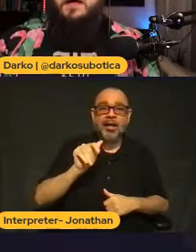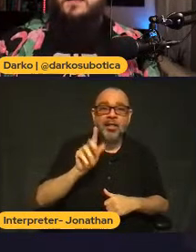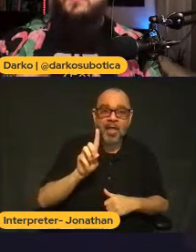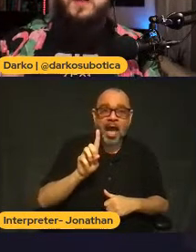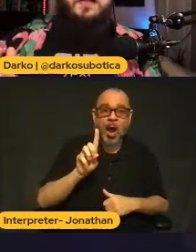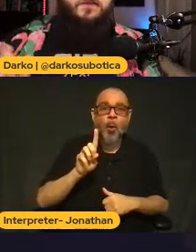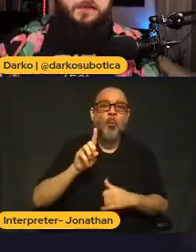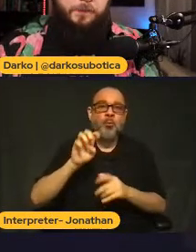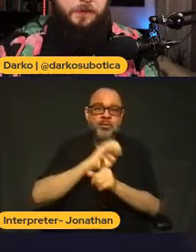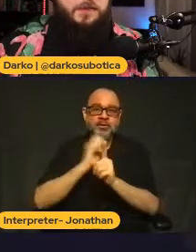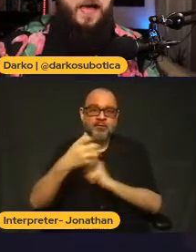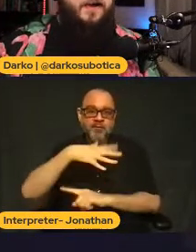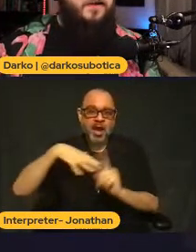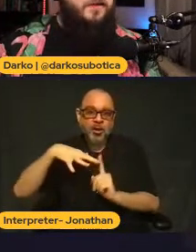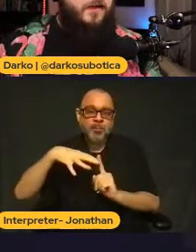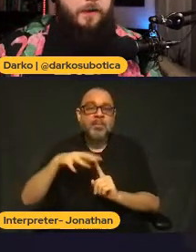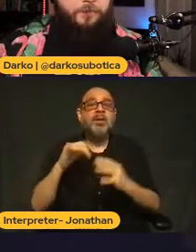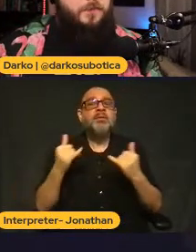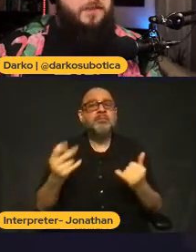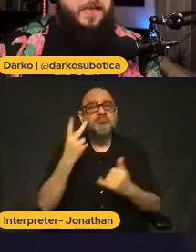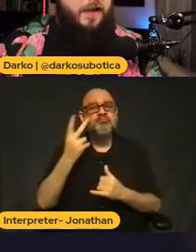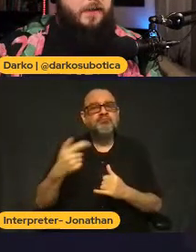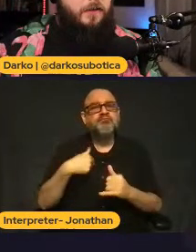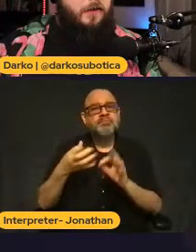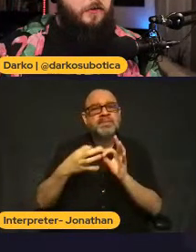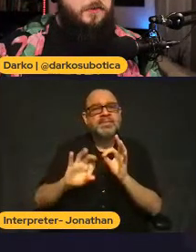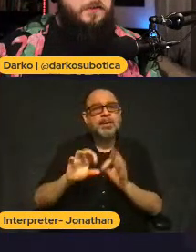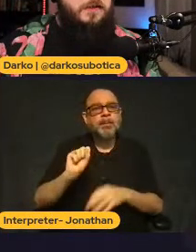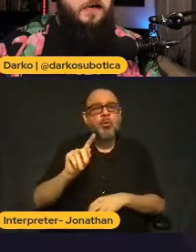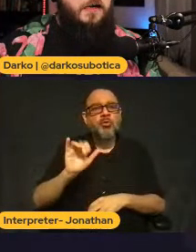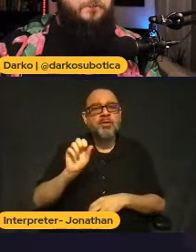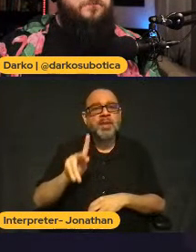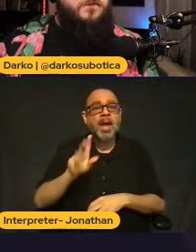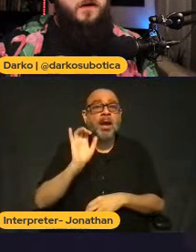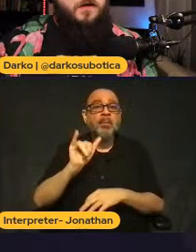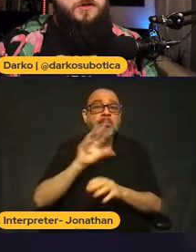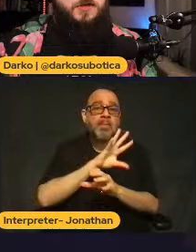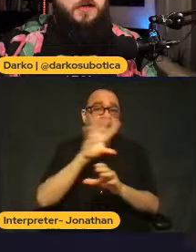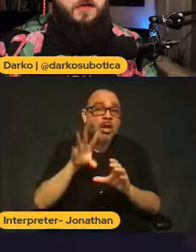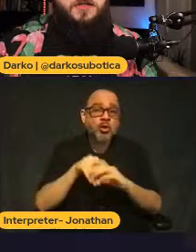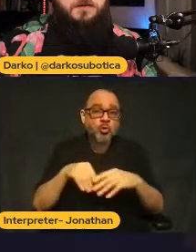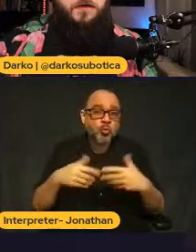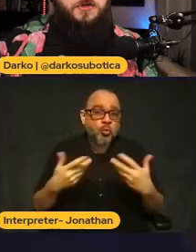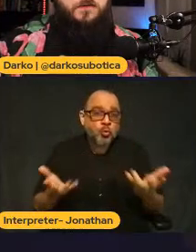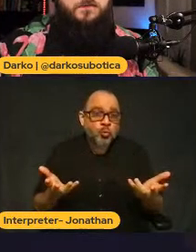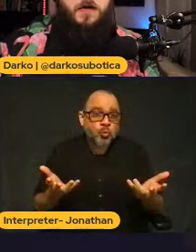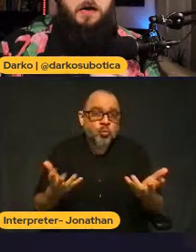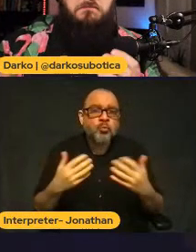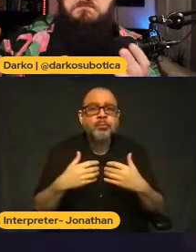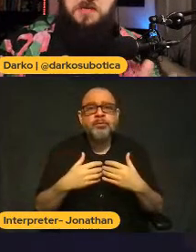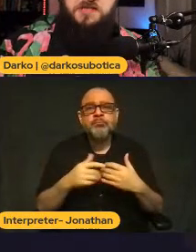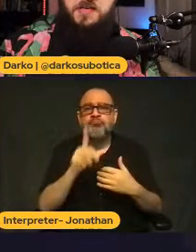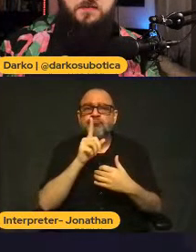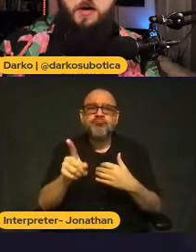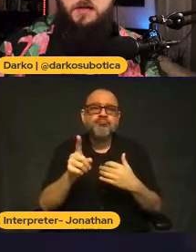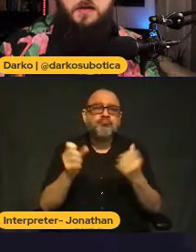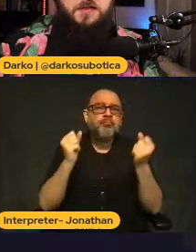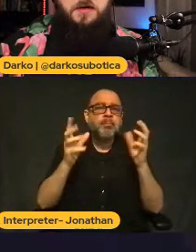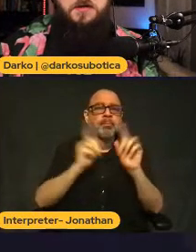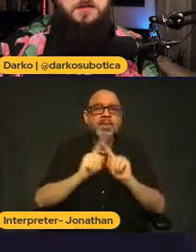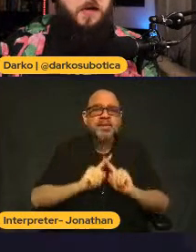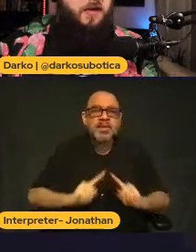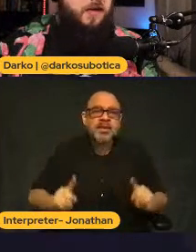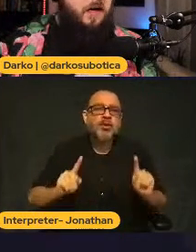have a relatively simple stack. The stack includes just a bunch of ECS